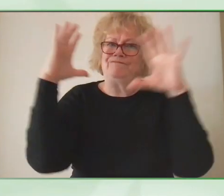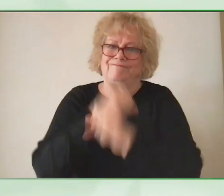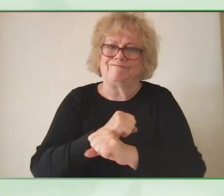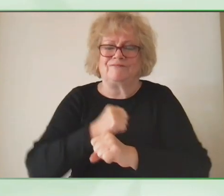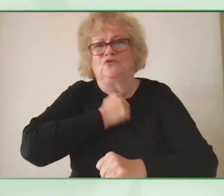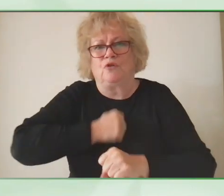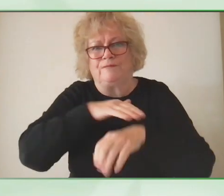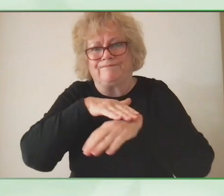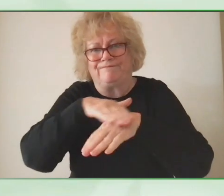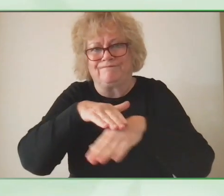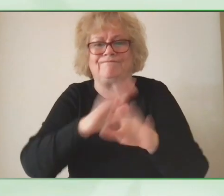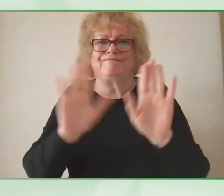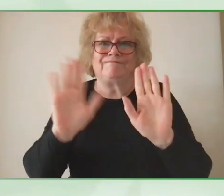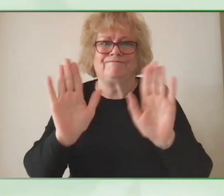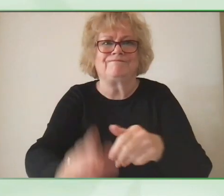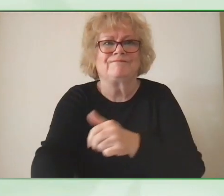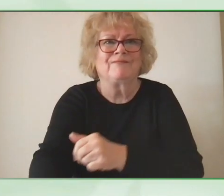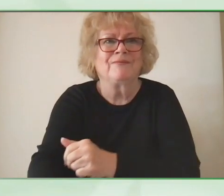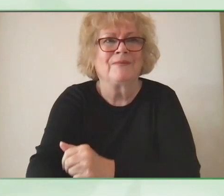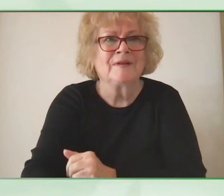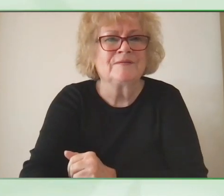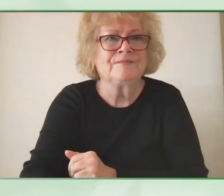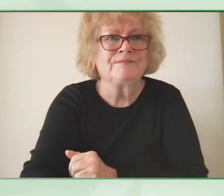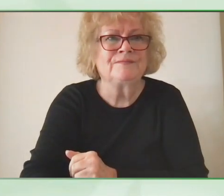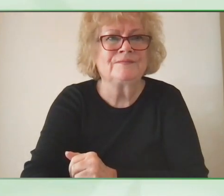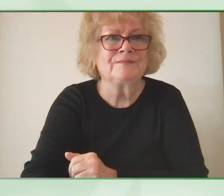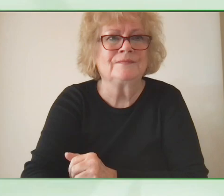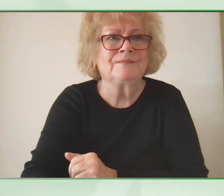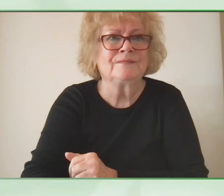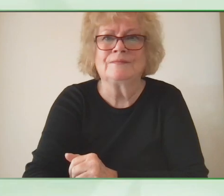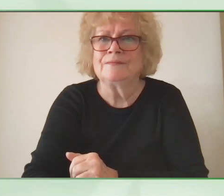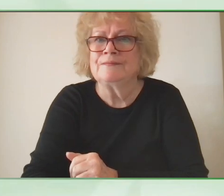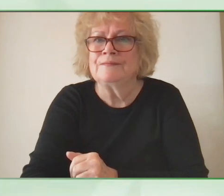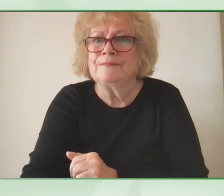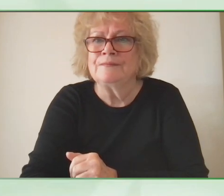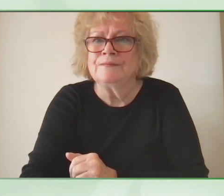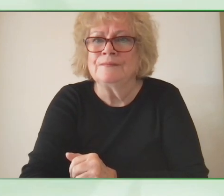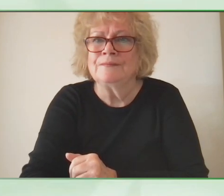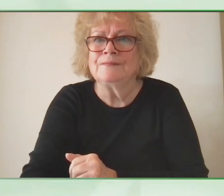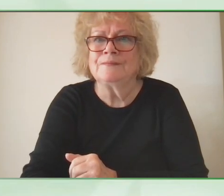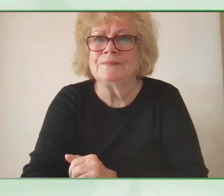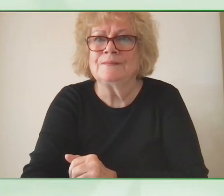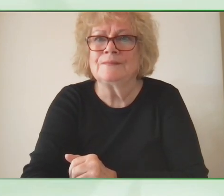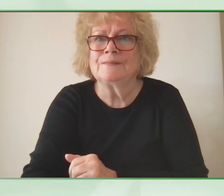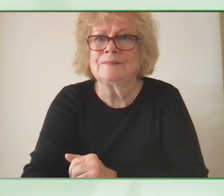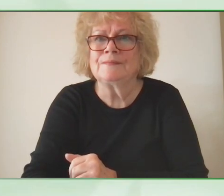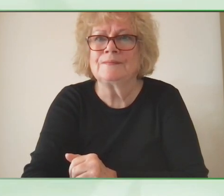So this is music to my ears, right? Because this is the space that we're working on, and it's actually a very